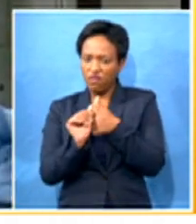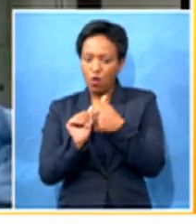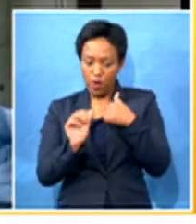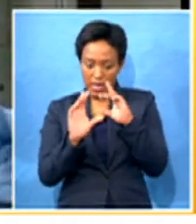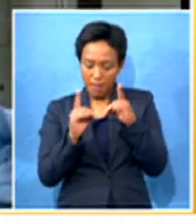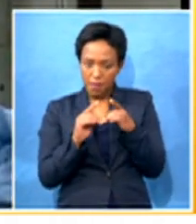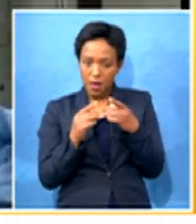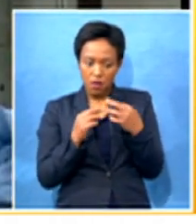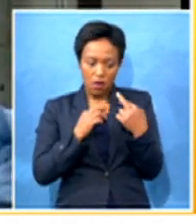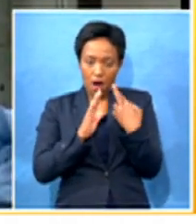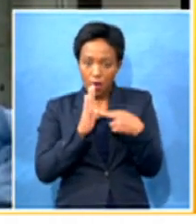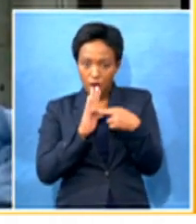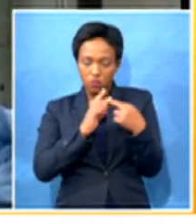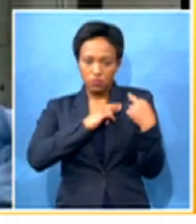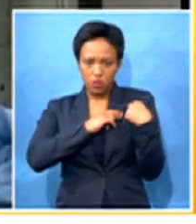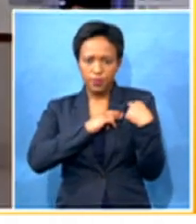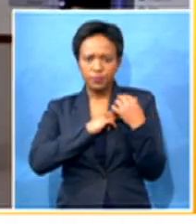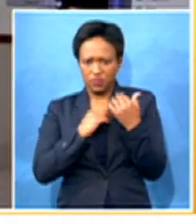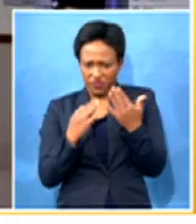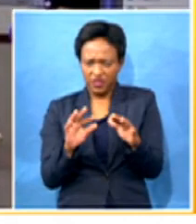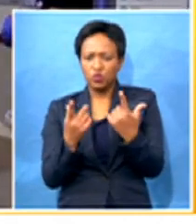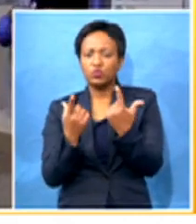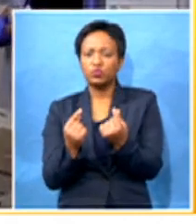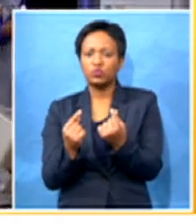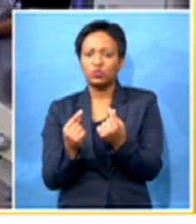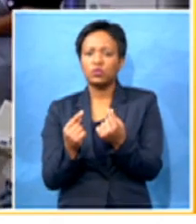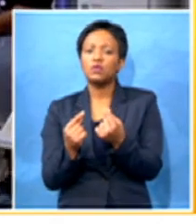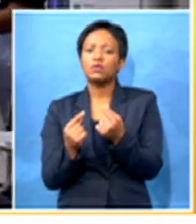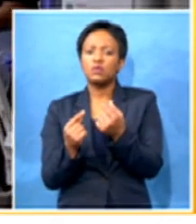department, and speedily so, because within